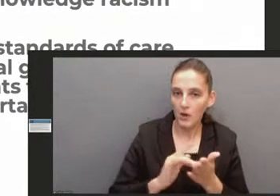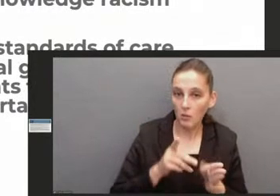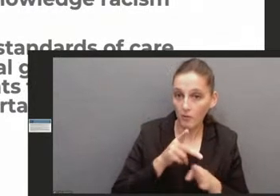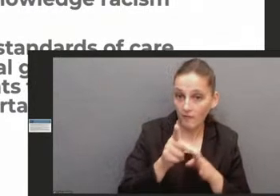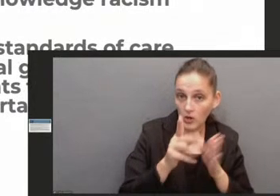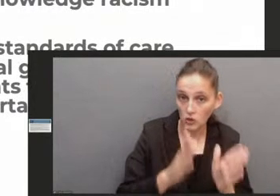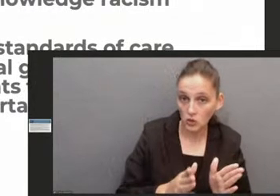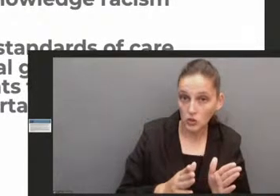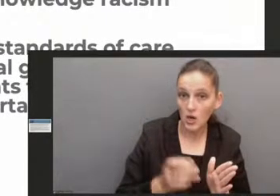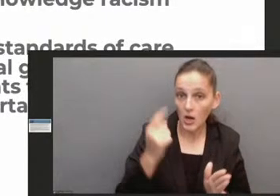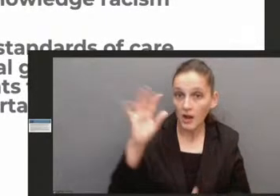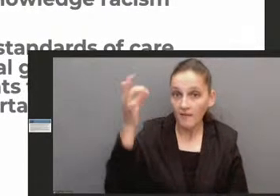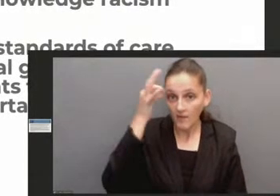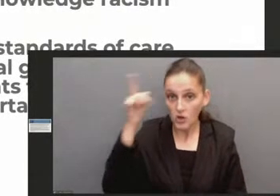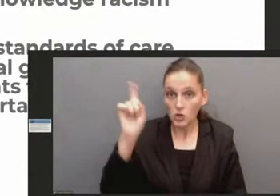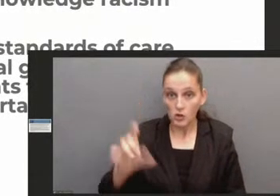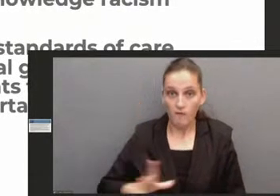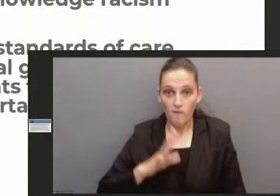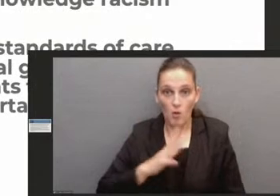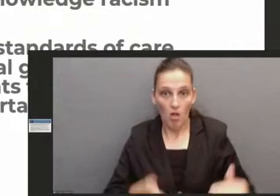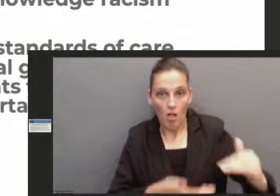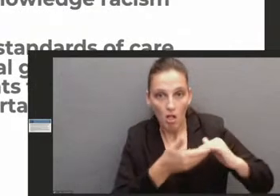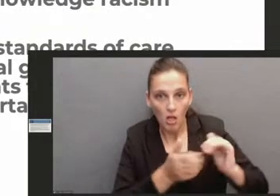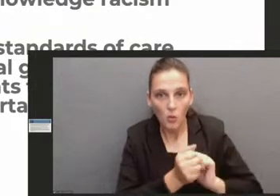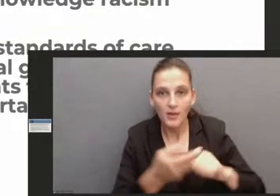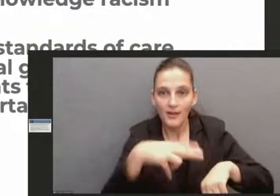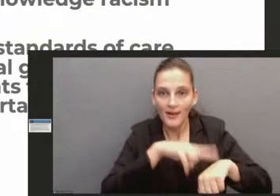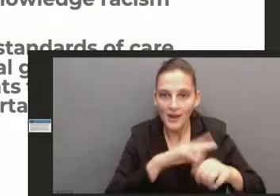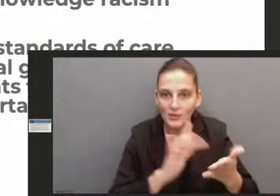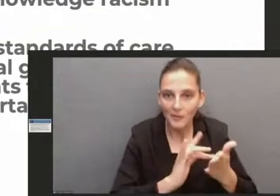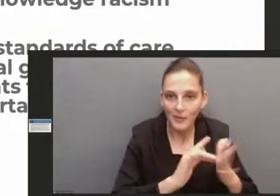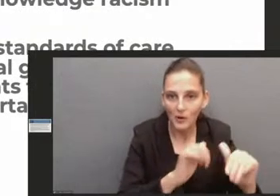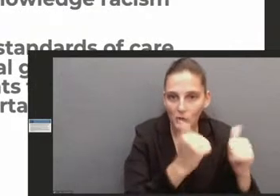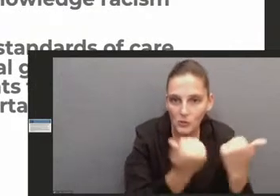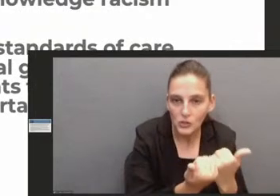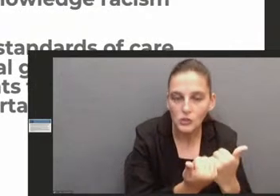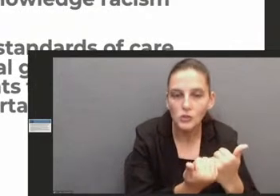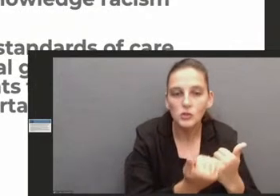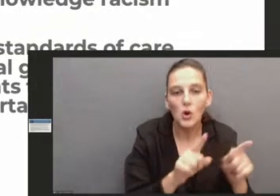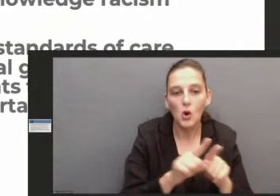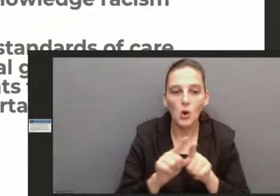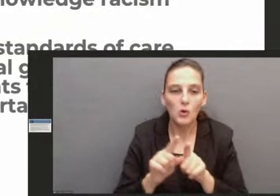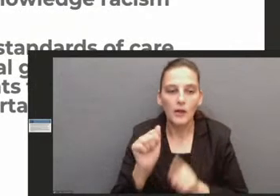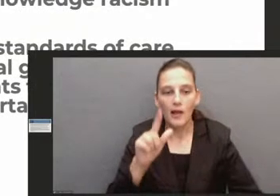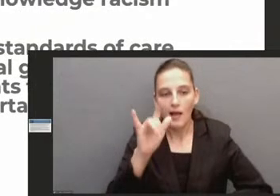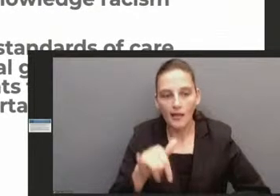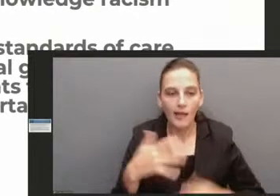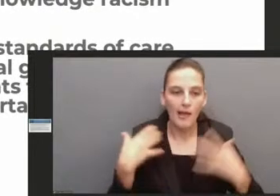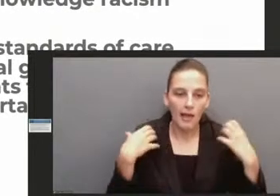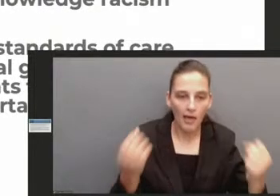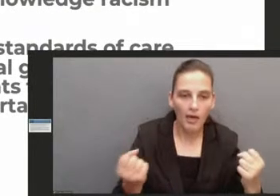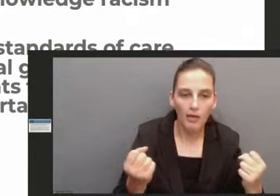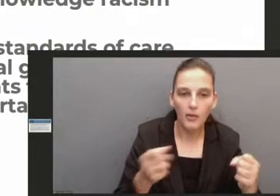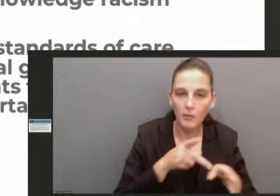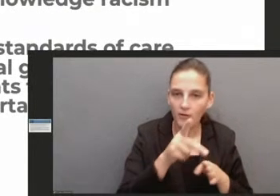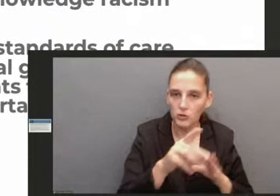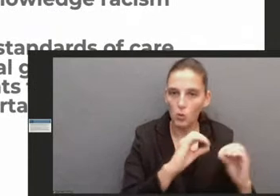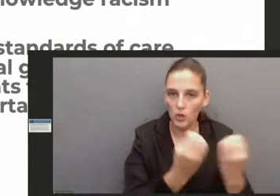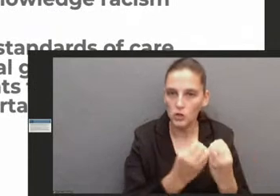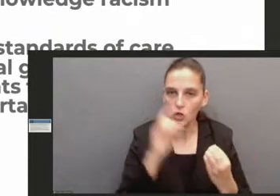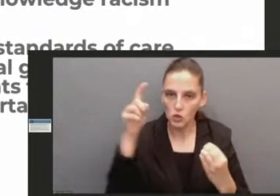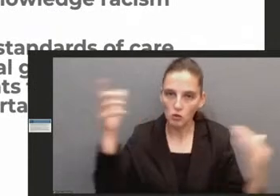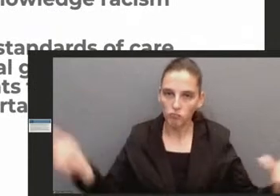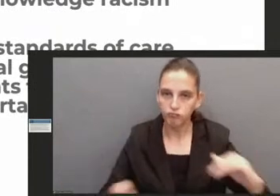a formal partnership with national medical associations, as well as allied health professional organizations, so that there is a